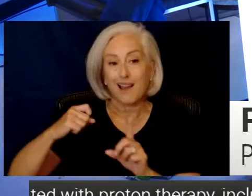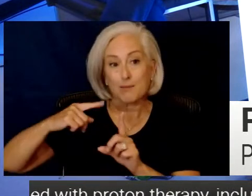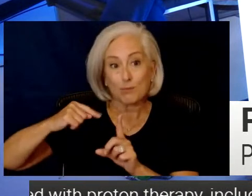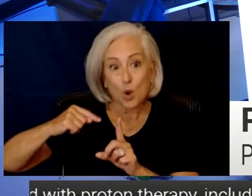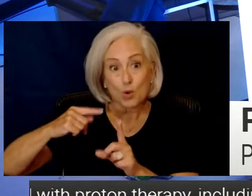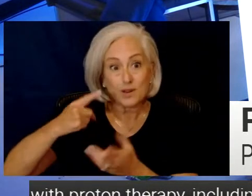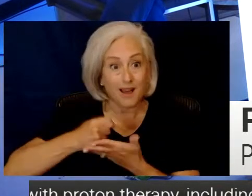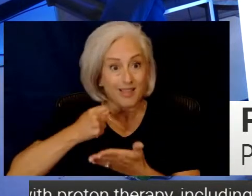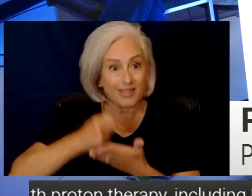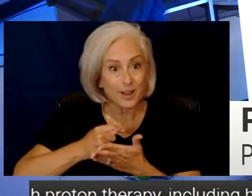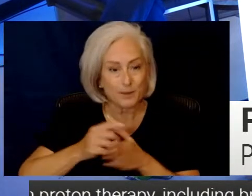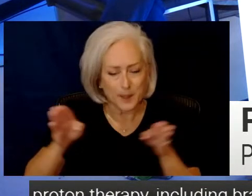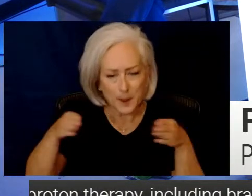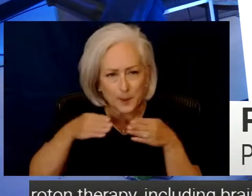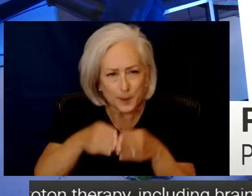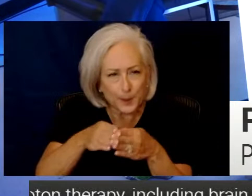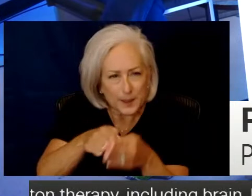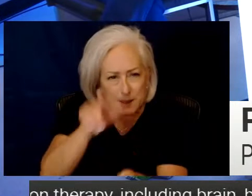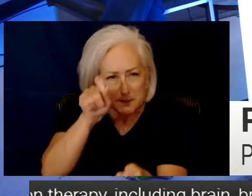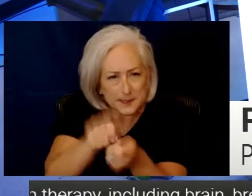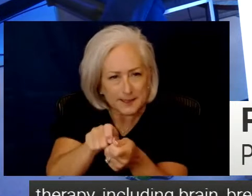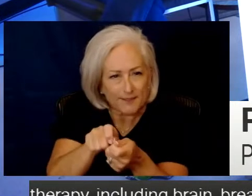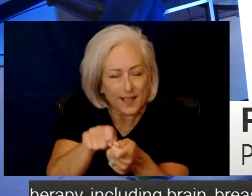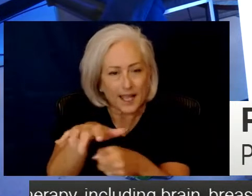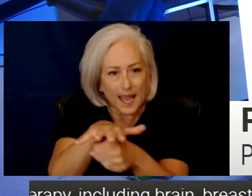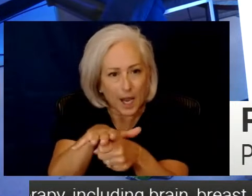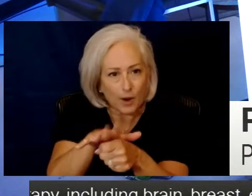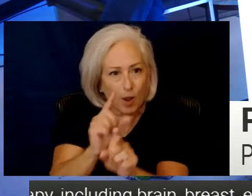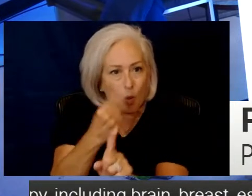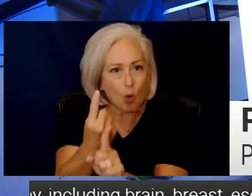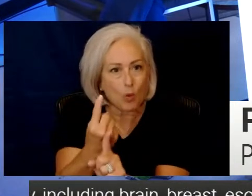big deal. It is a big deal.